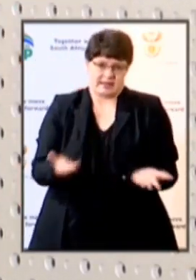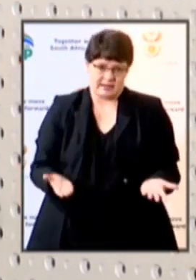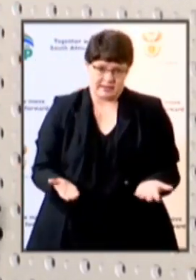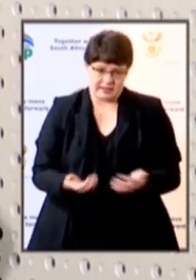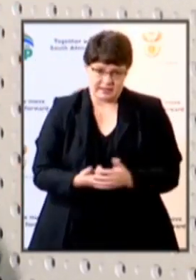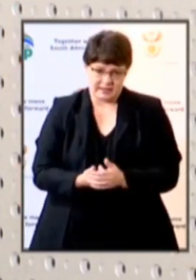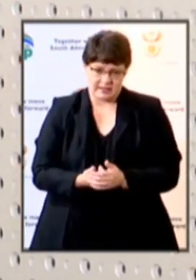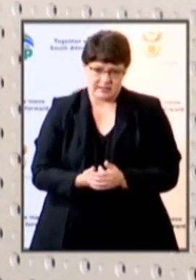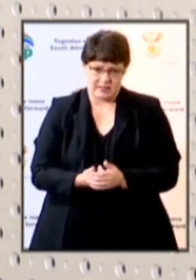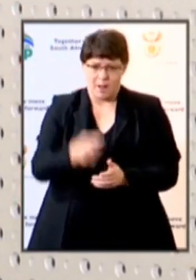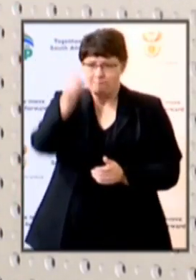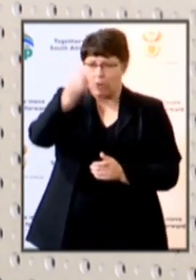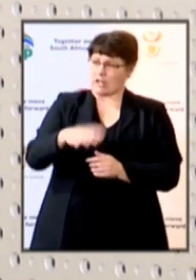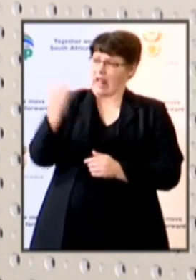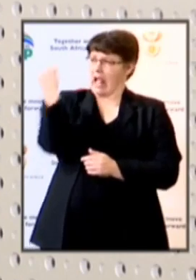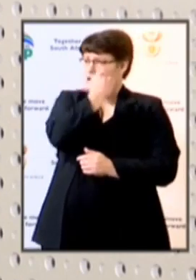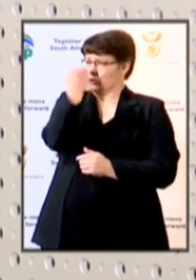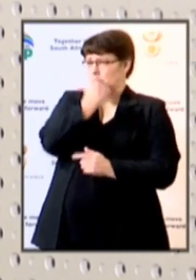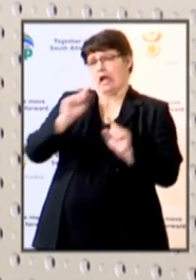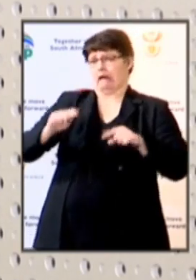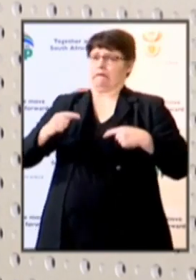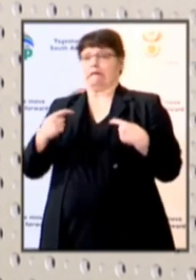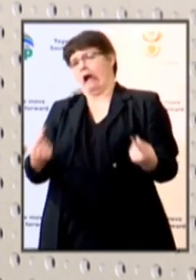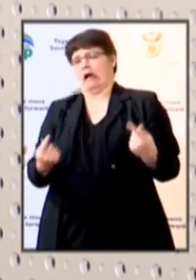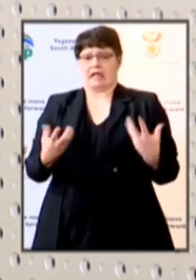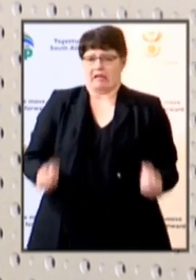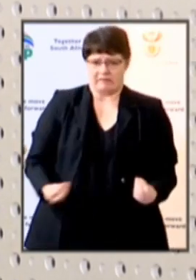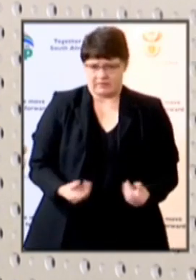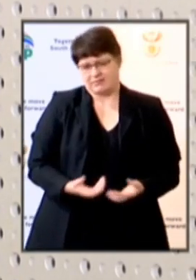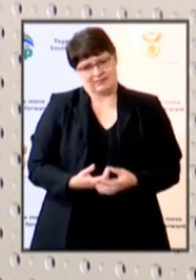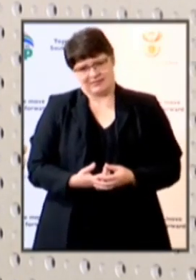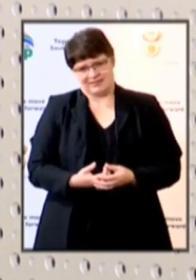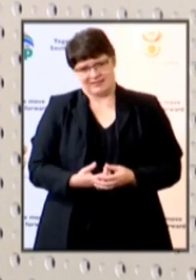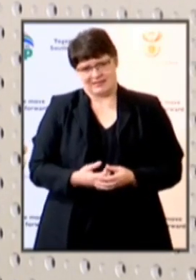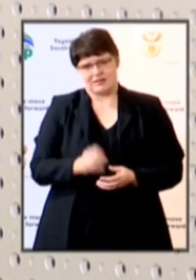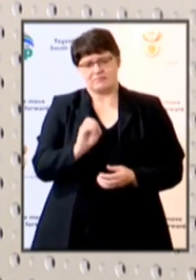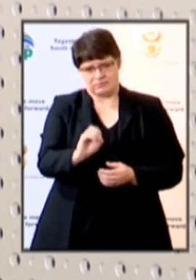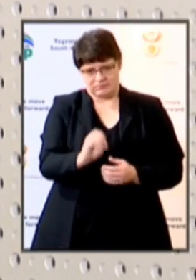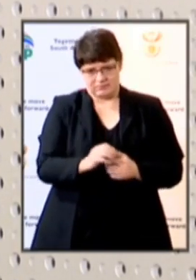So nobody should have an excuse.